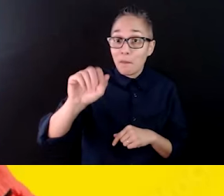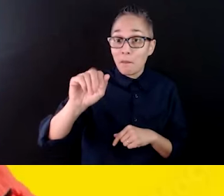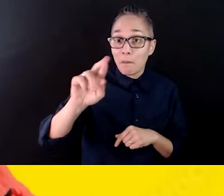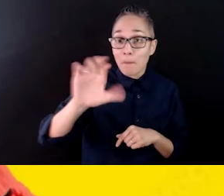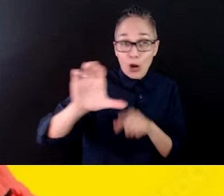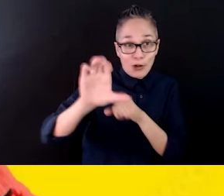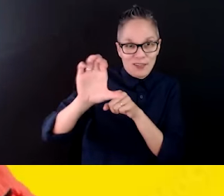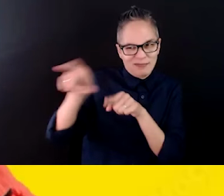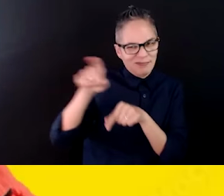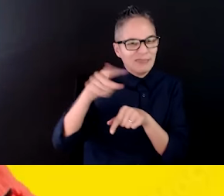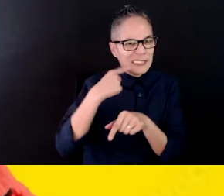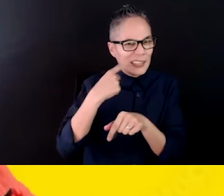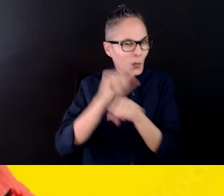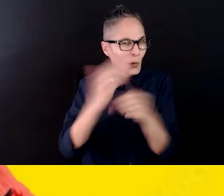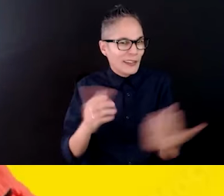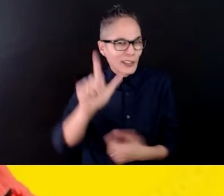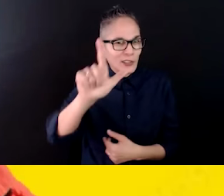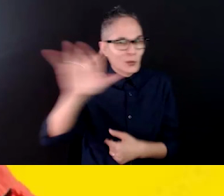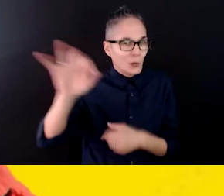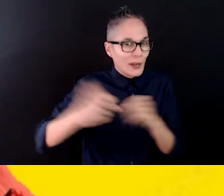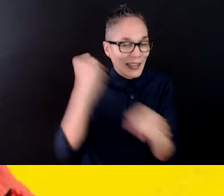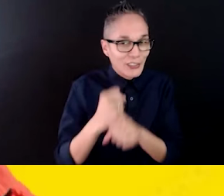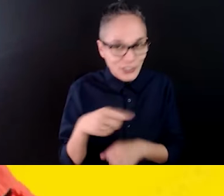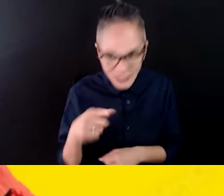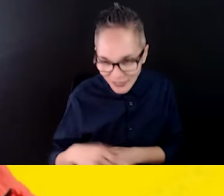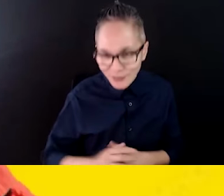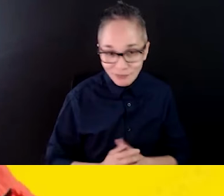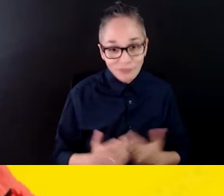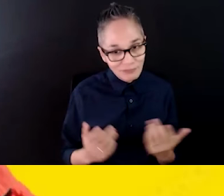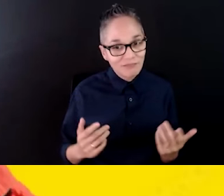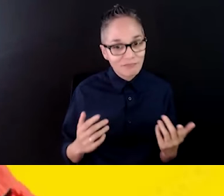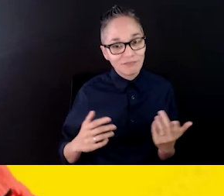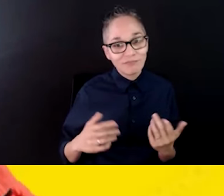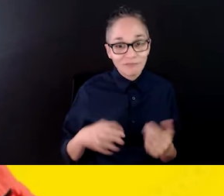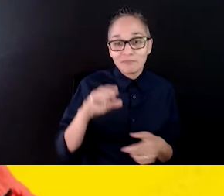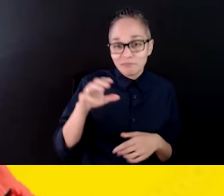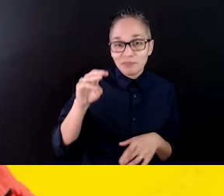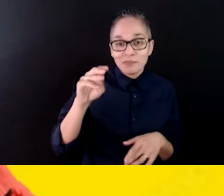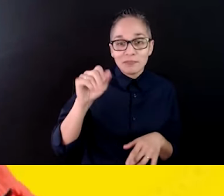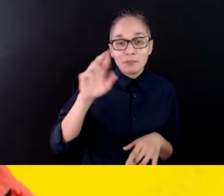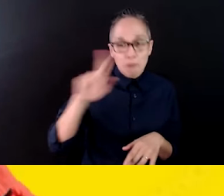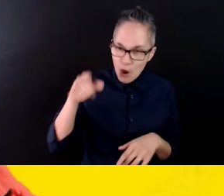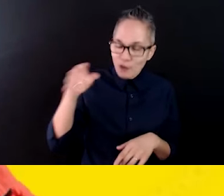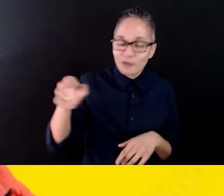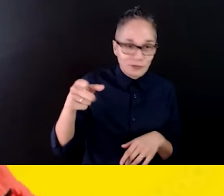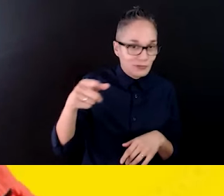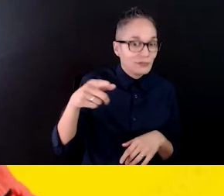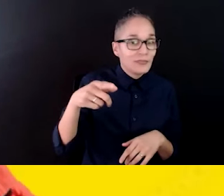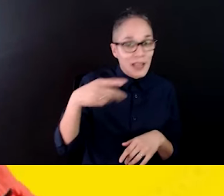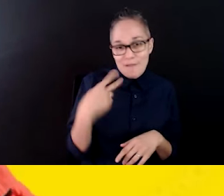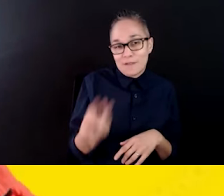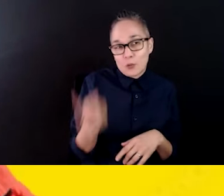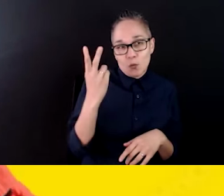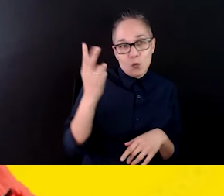Okay. Oh, my husband talks about that. Yes. Yeah. So yeah. Mark, you have two former students.